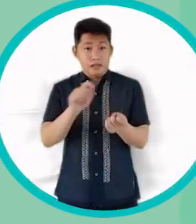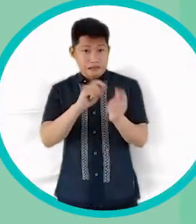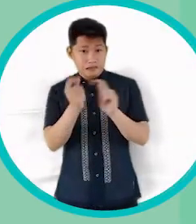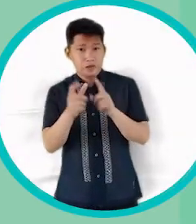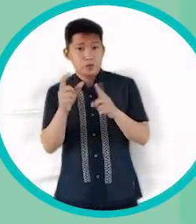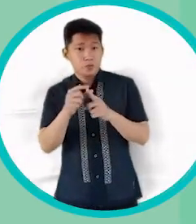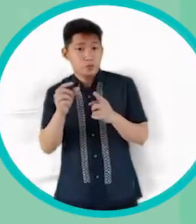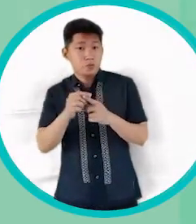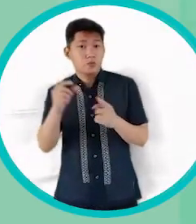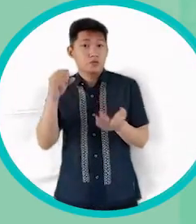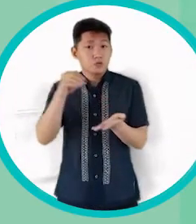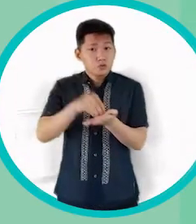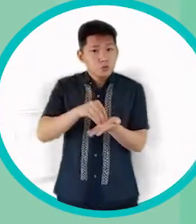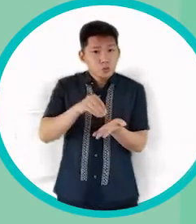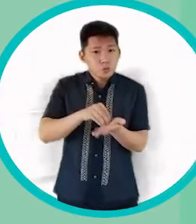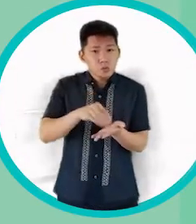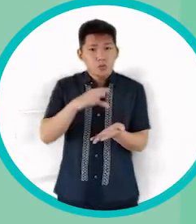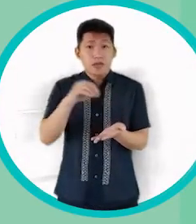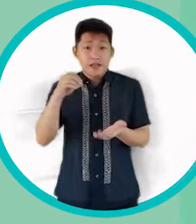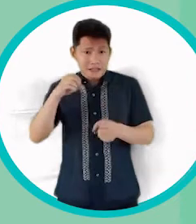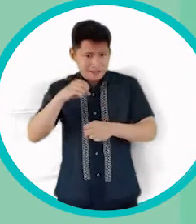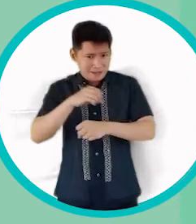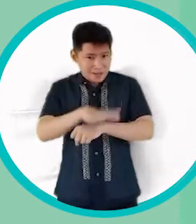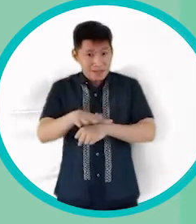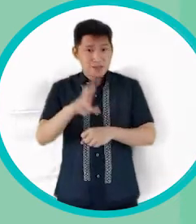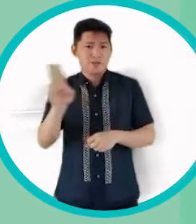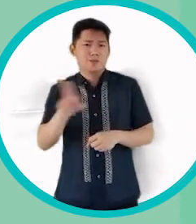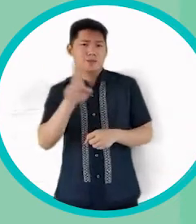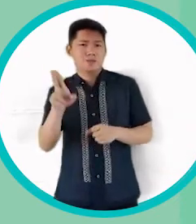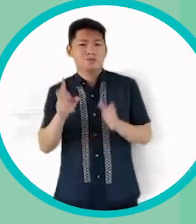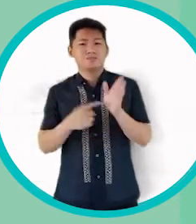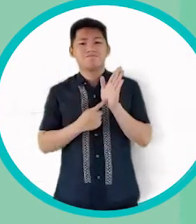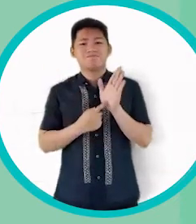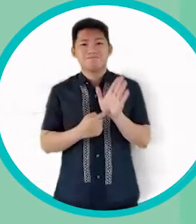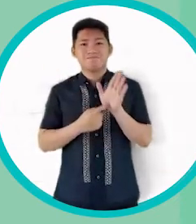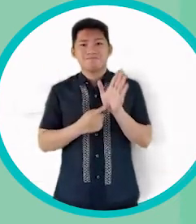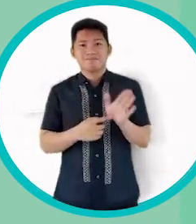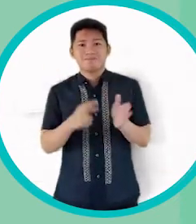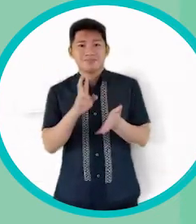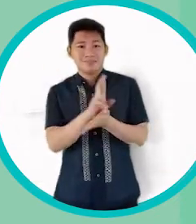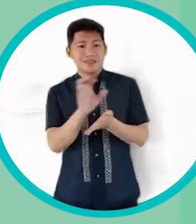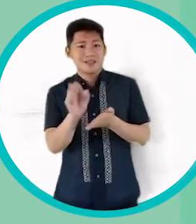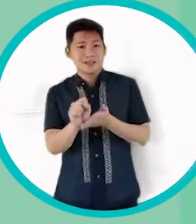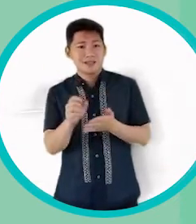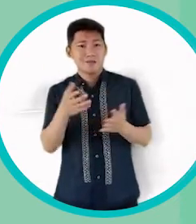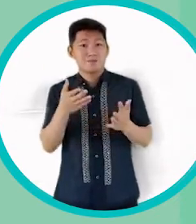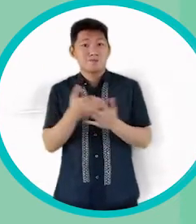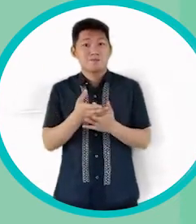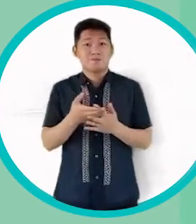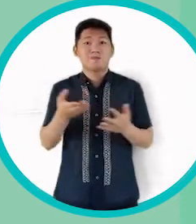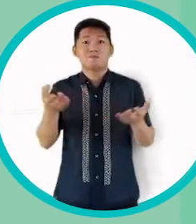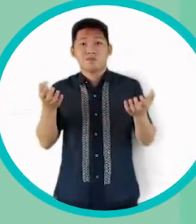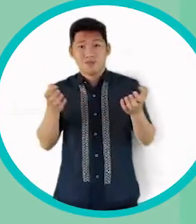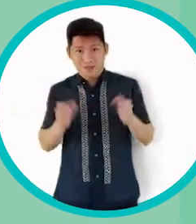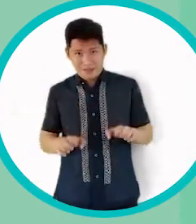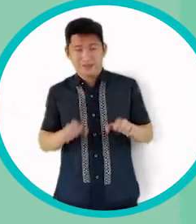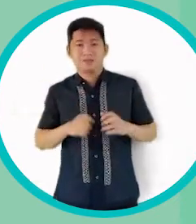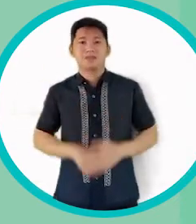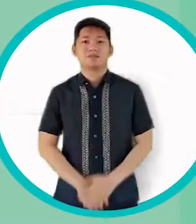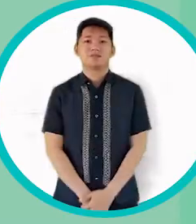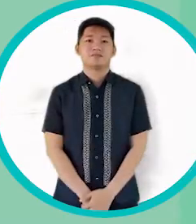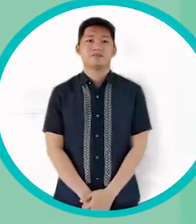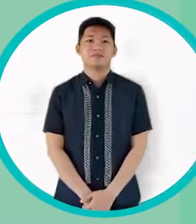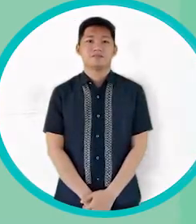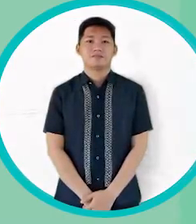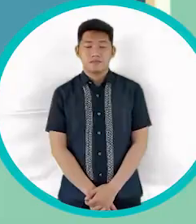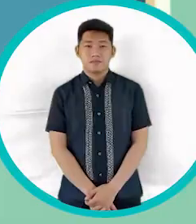the transition words due to and as a consequence are used to show the causal relationships between